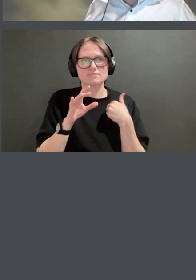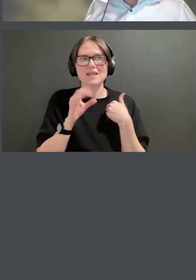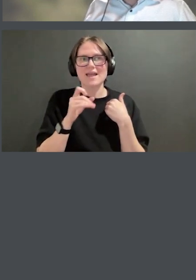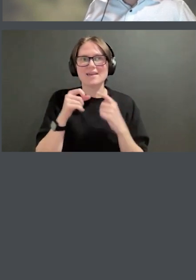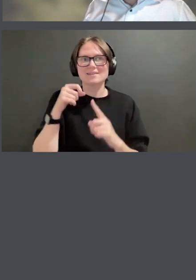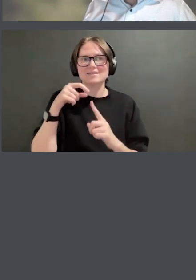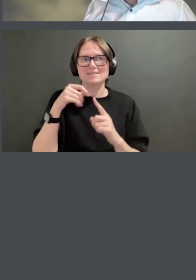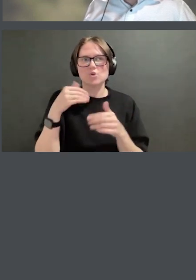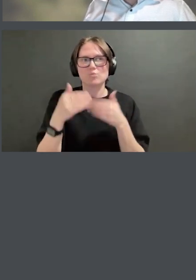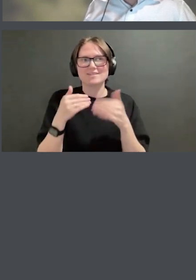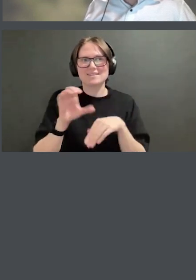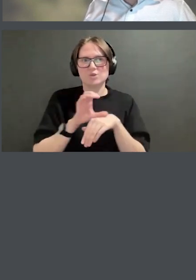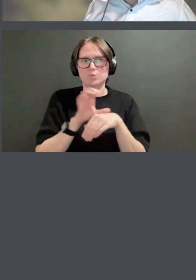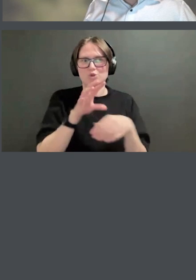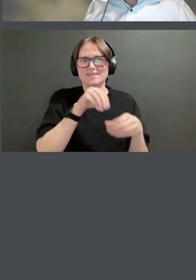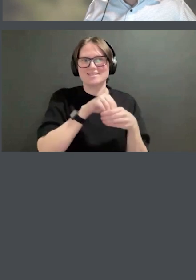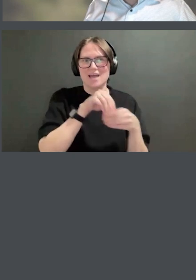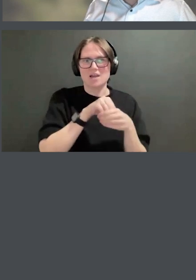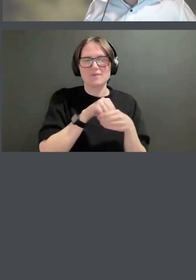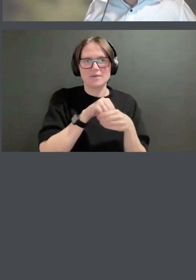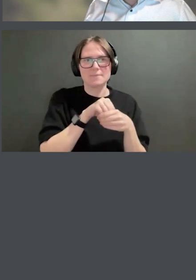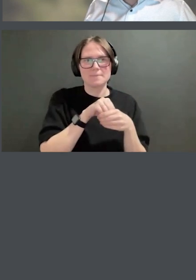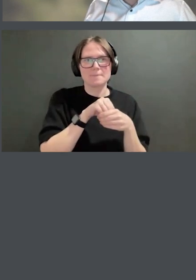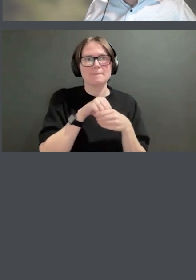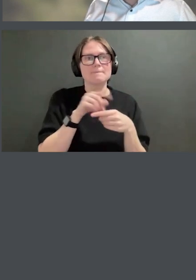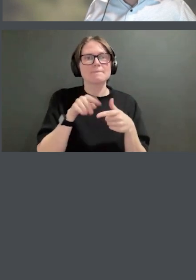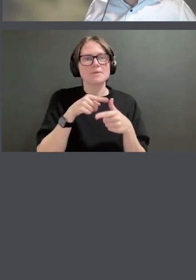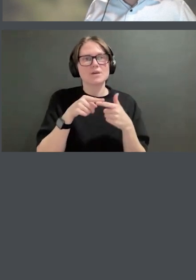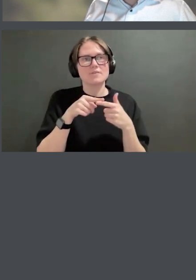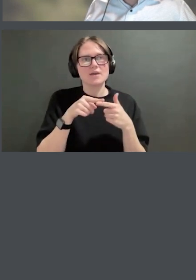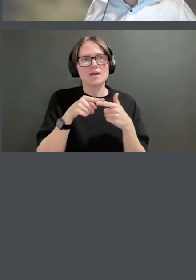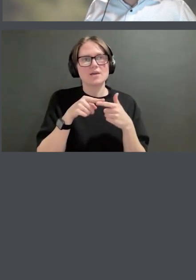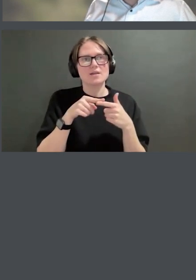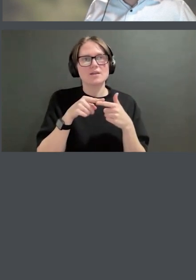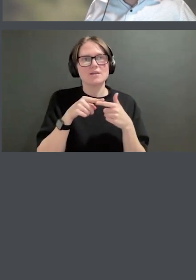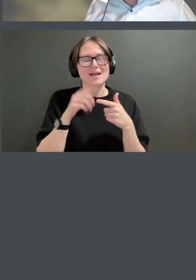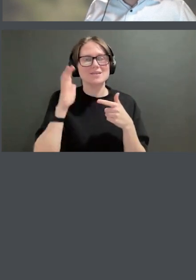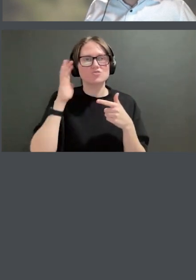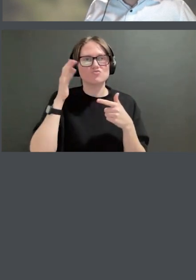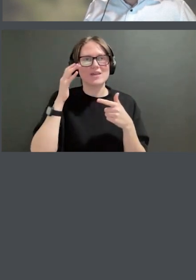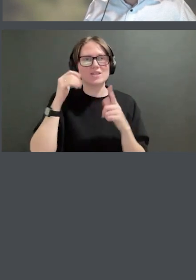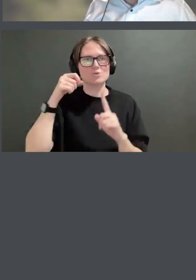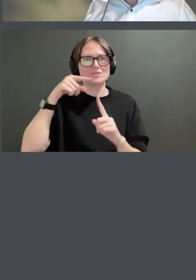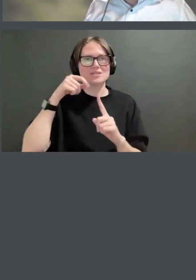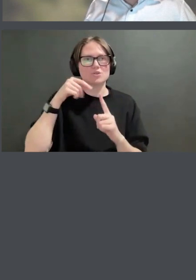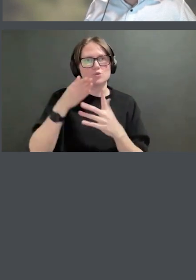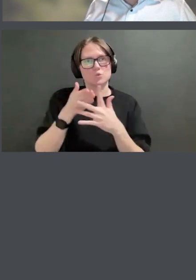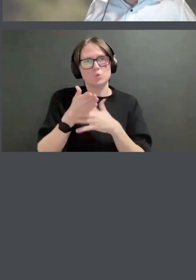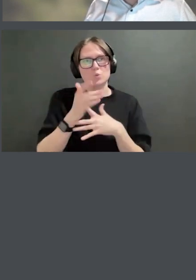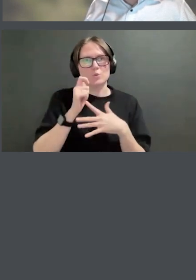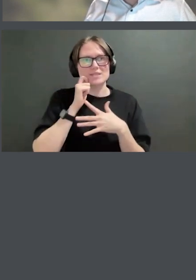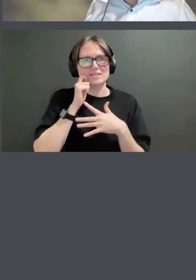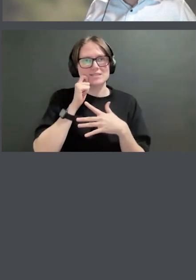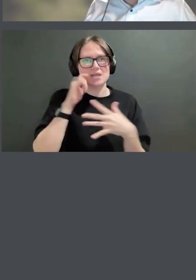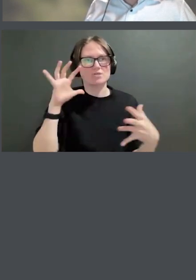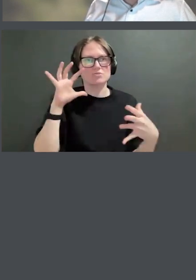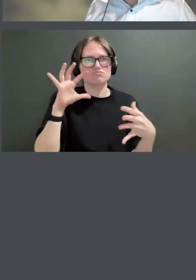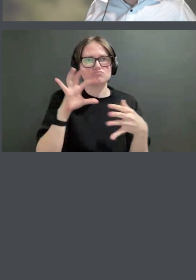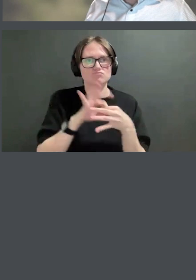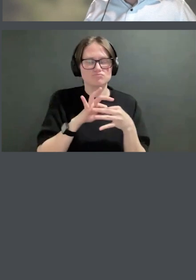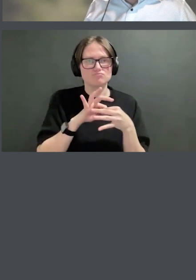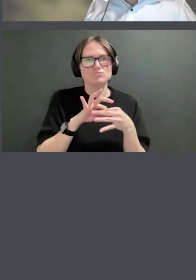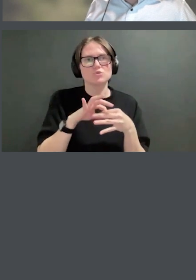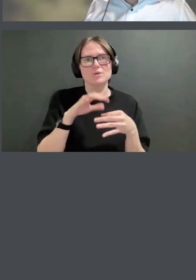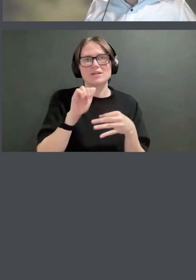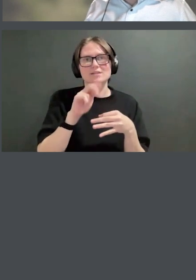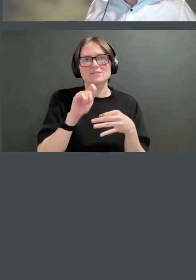computer inside of it. And then it sends radio signals through the skin to an antenna in the receiver